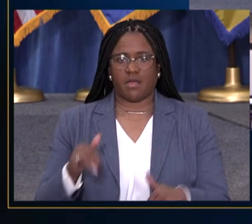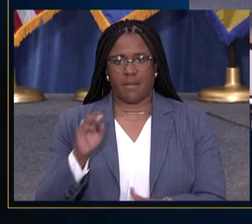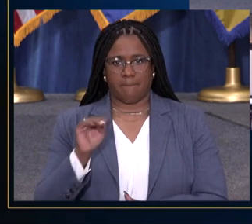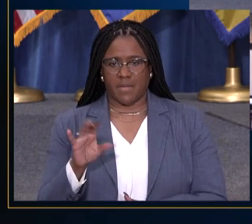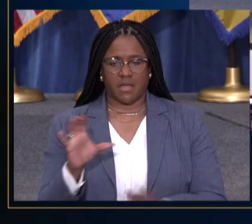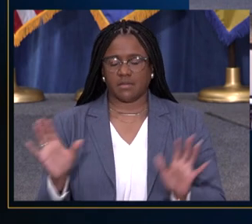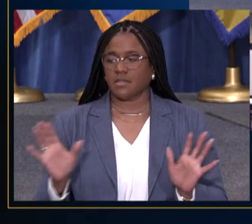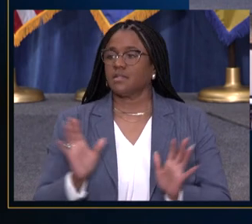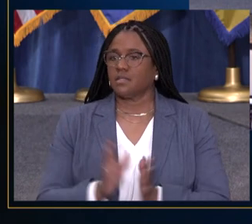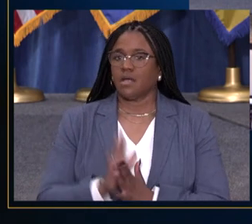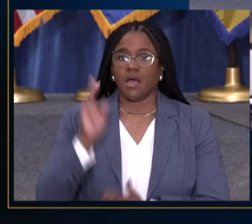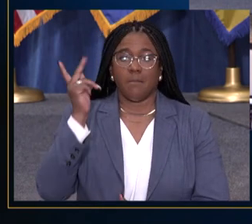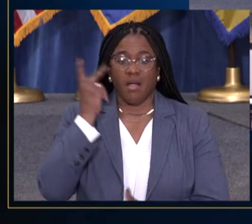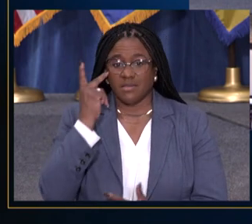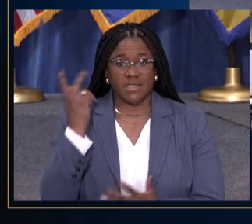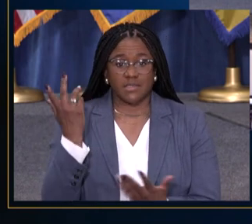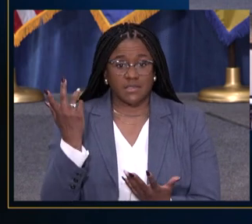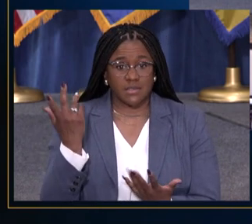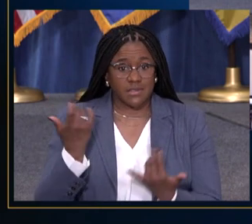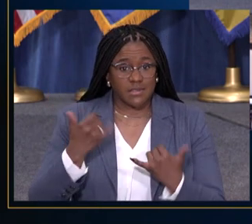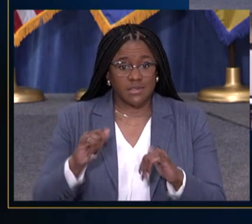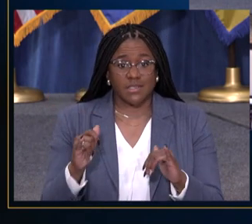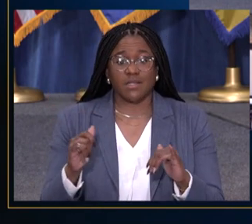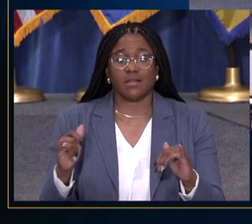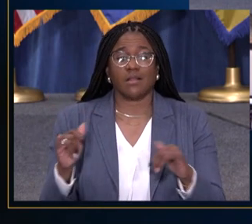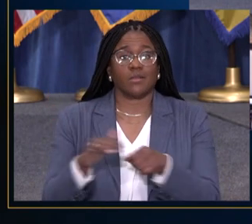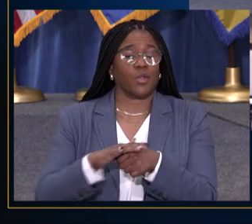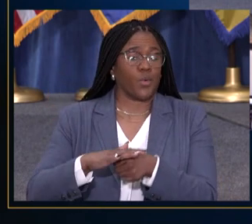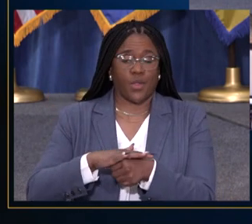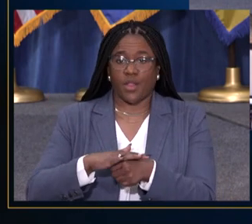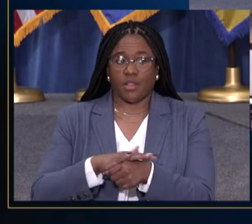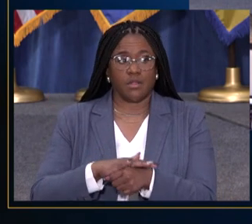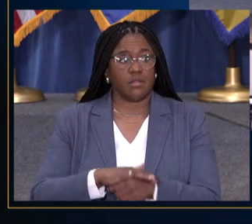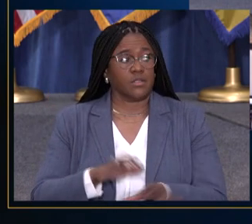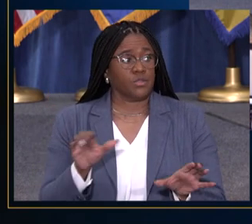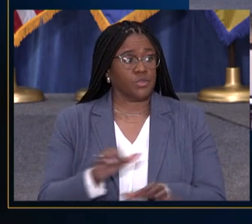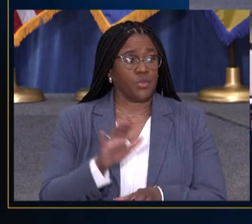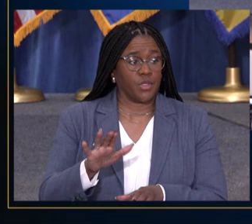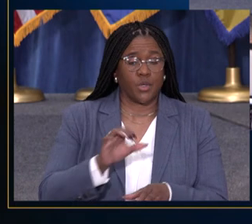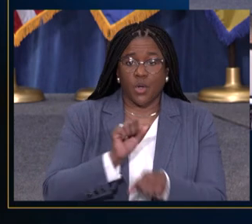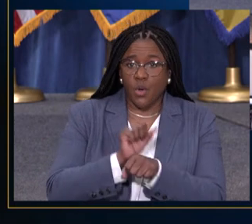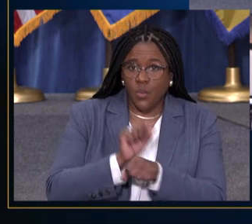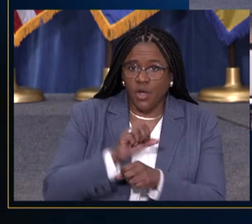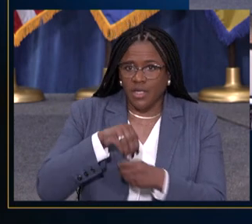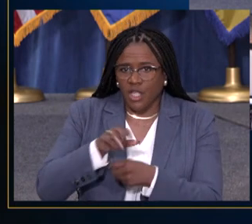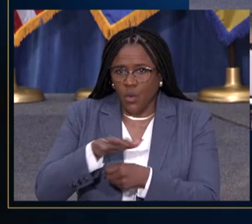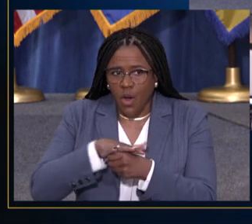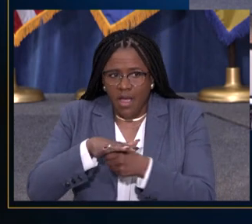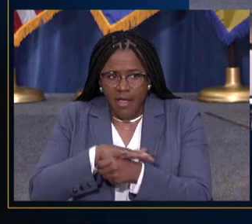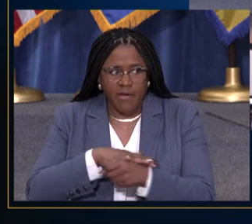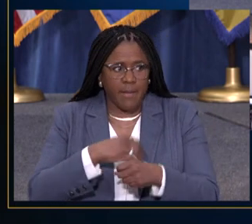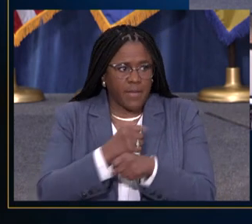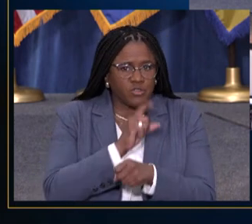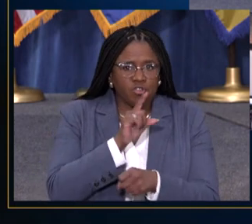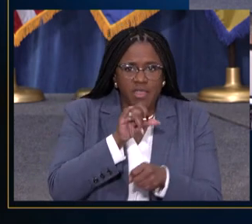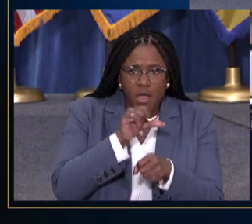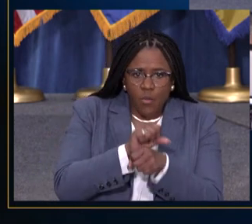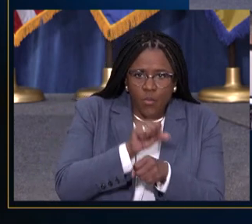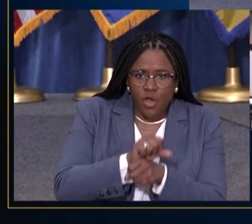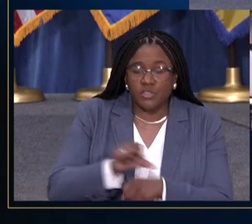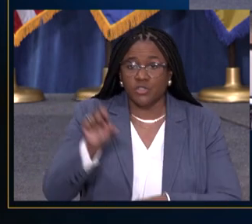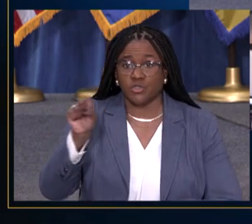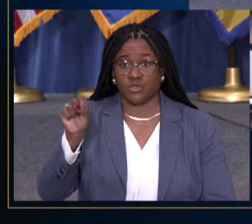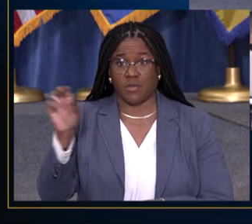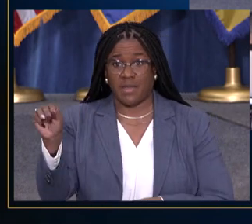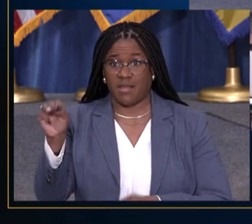There we go. All politics are still local. So doing your work in your community, grassroots politics work, and now we have the power of social media and the